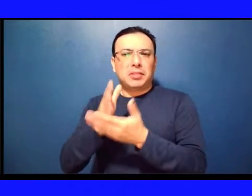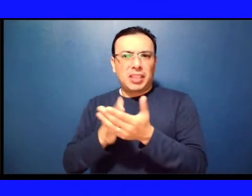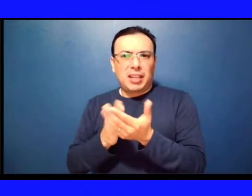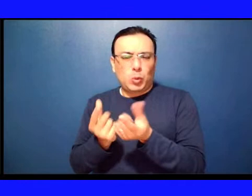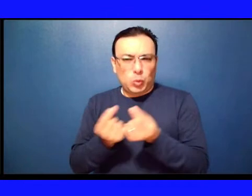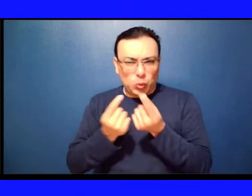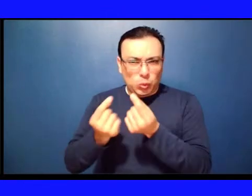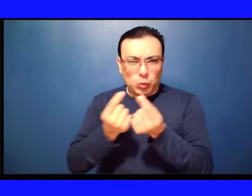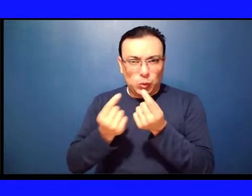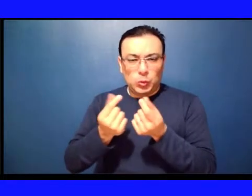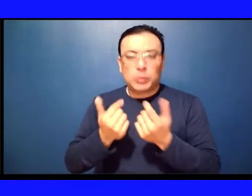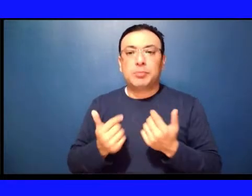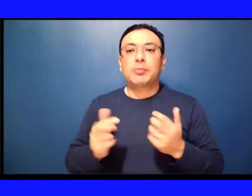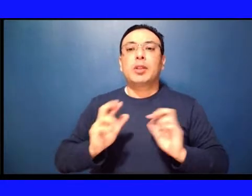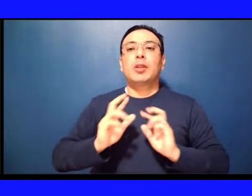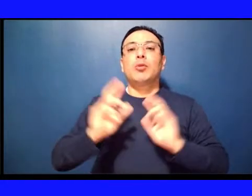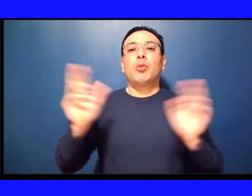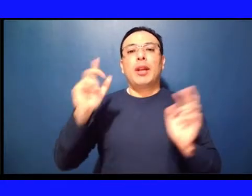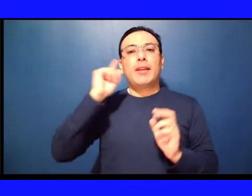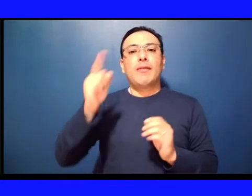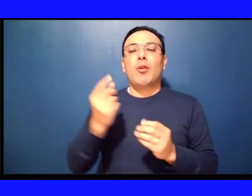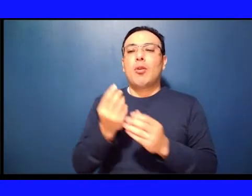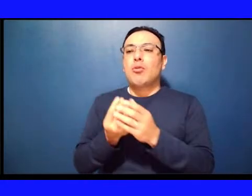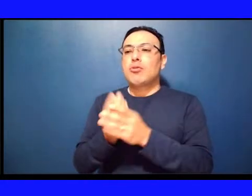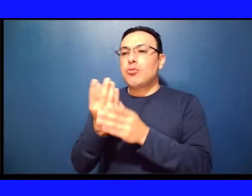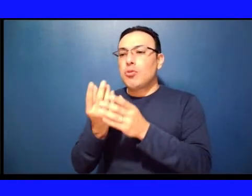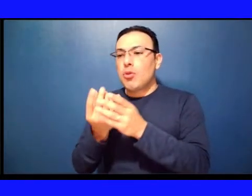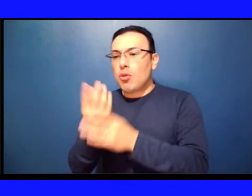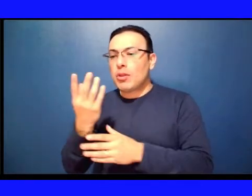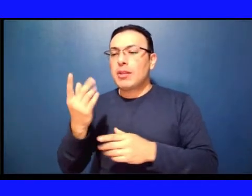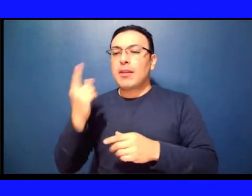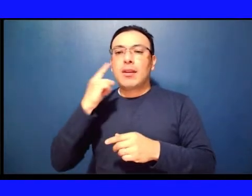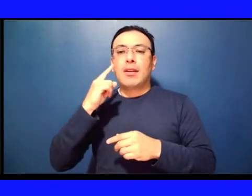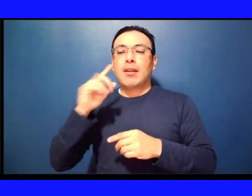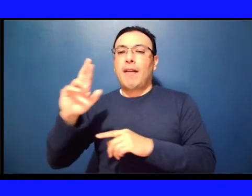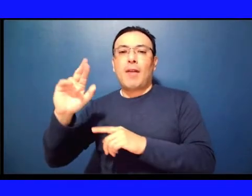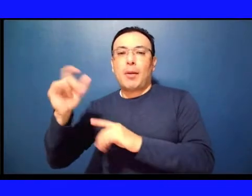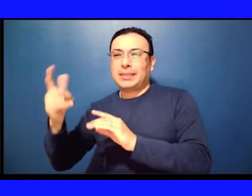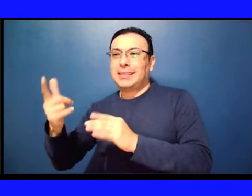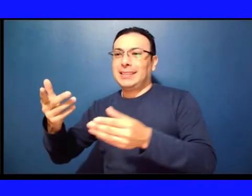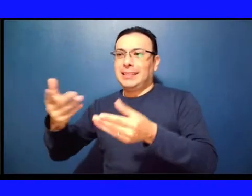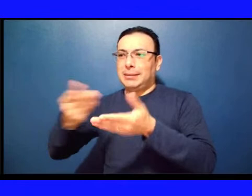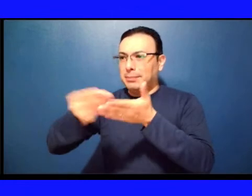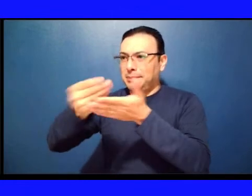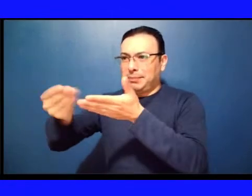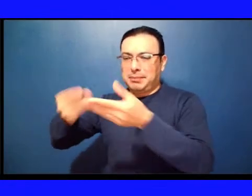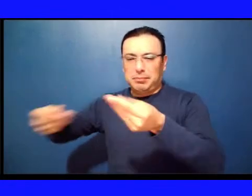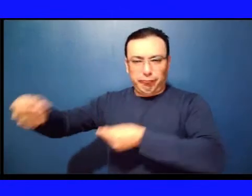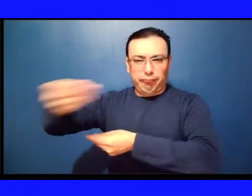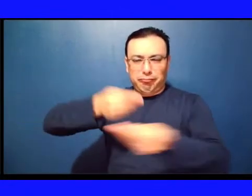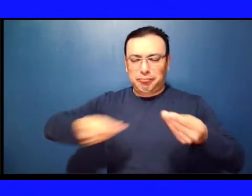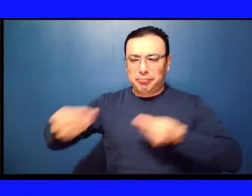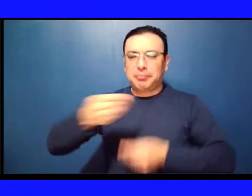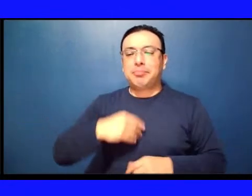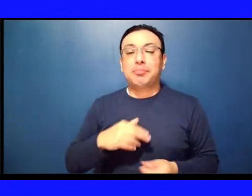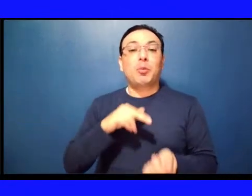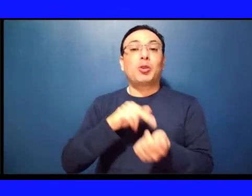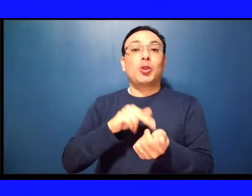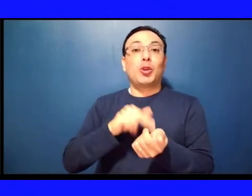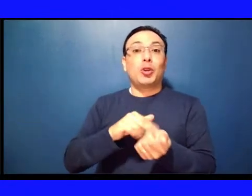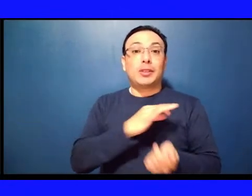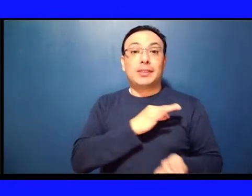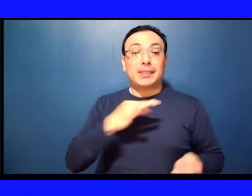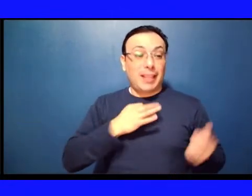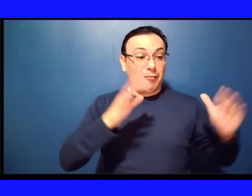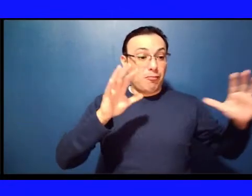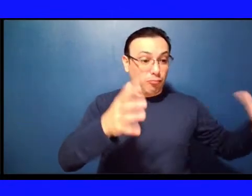And then our final line, we always have big and important things working with the state Medicaid program. Our UPL conversion proposal